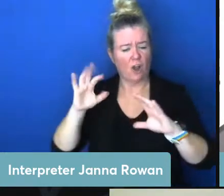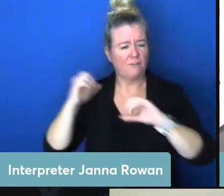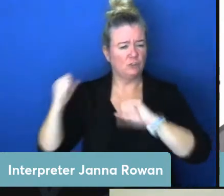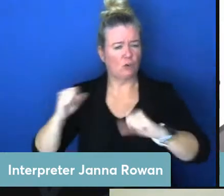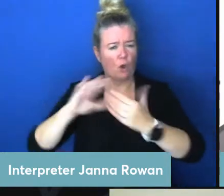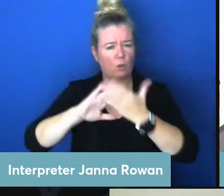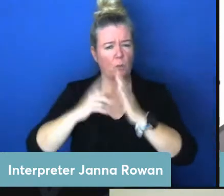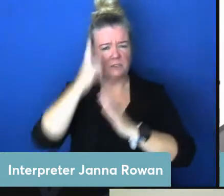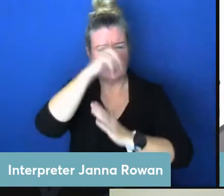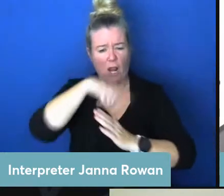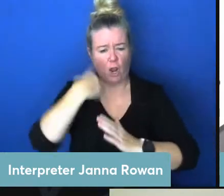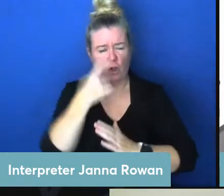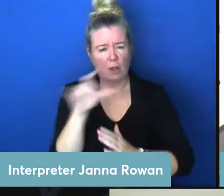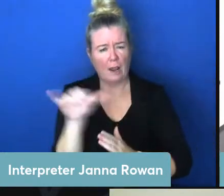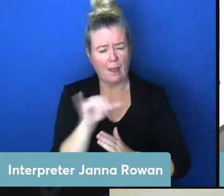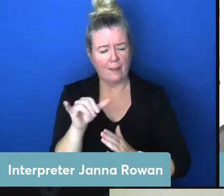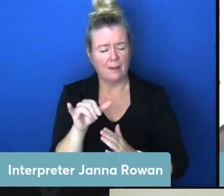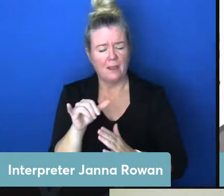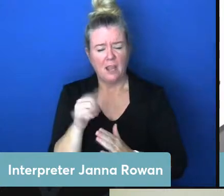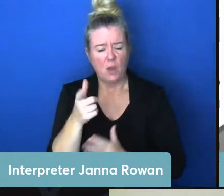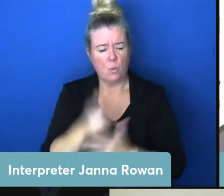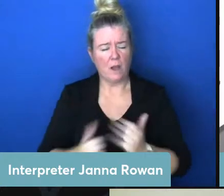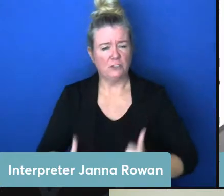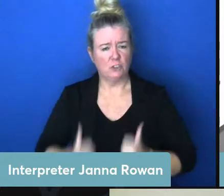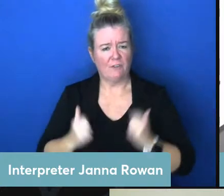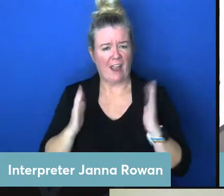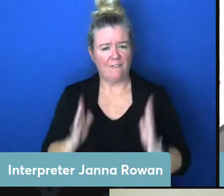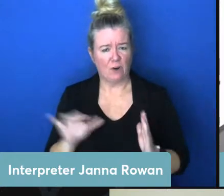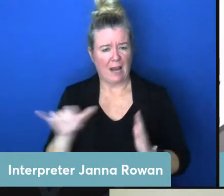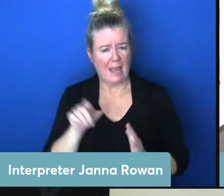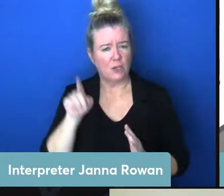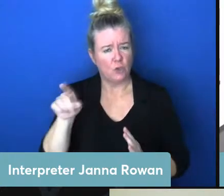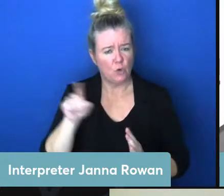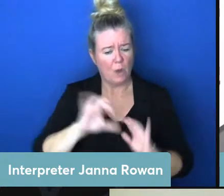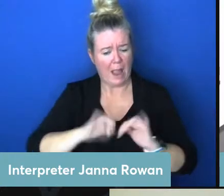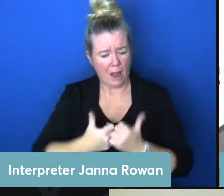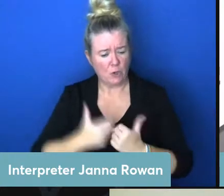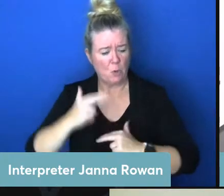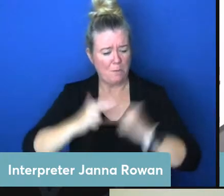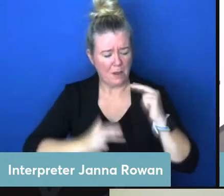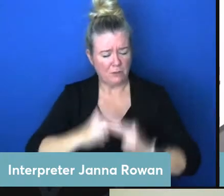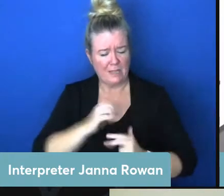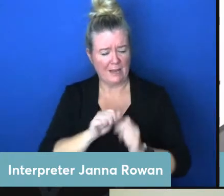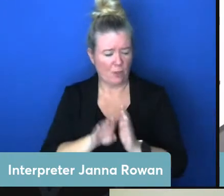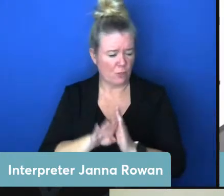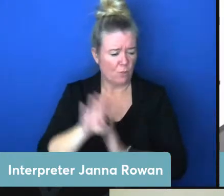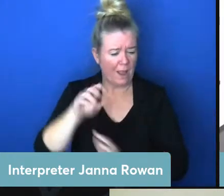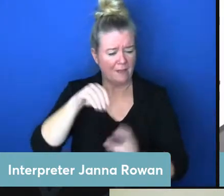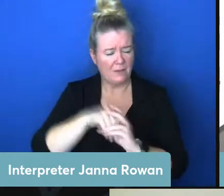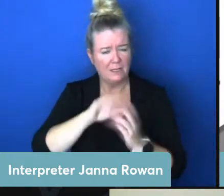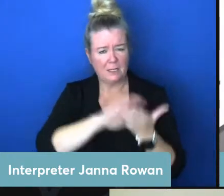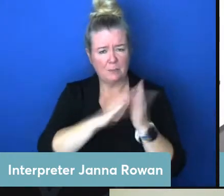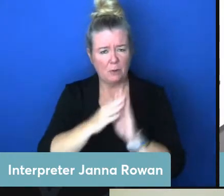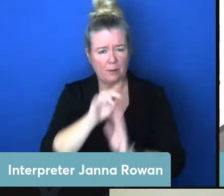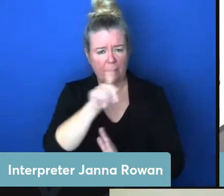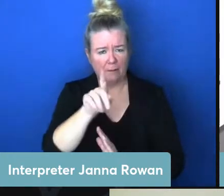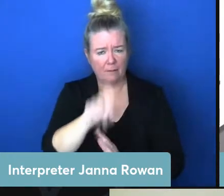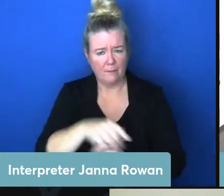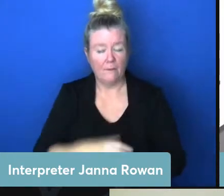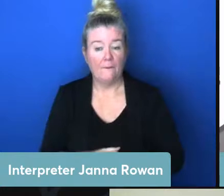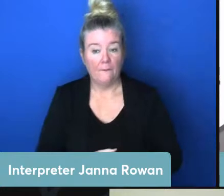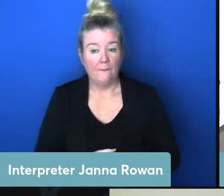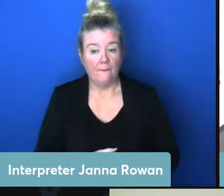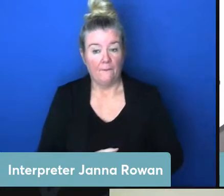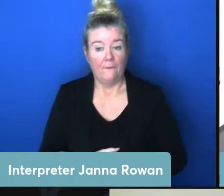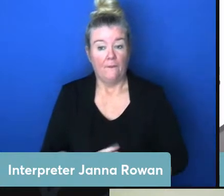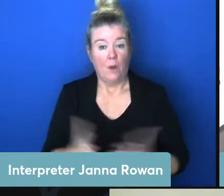and in particular, what do survivors like you need to be able to build community and thrive in a community? I would like for you